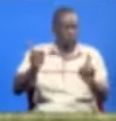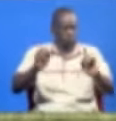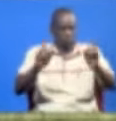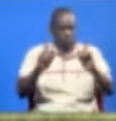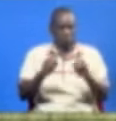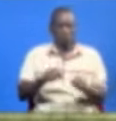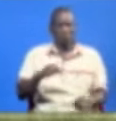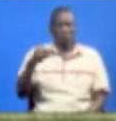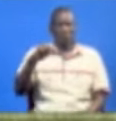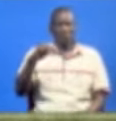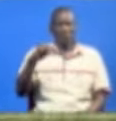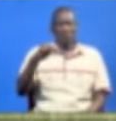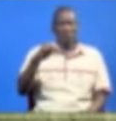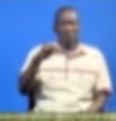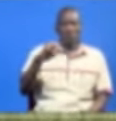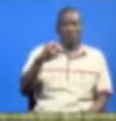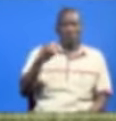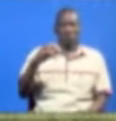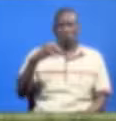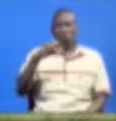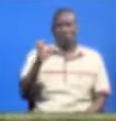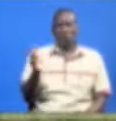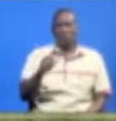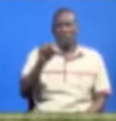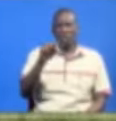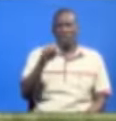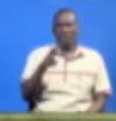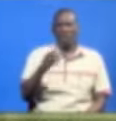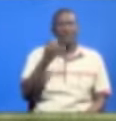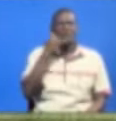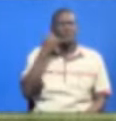George Kieru, NTV, in the county of Nakuru.